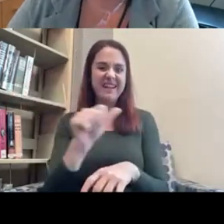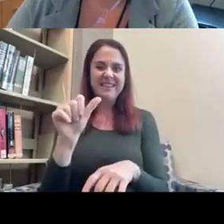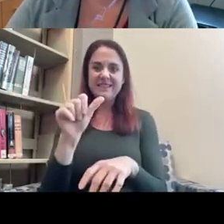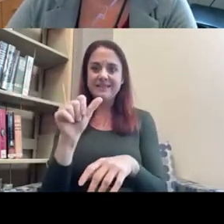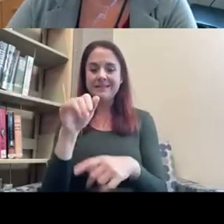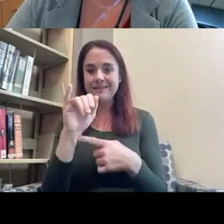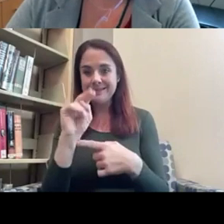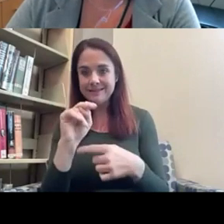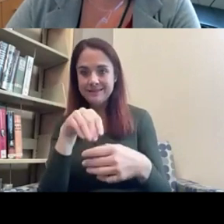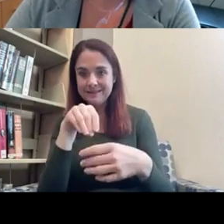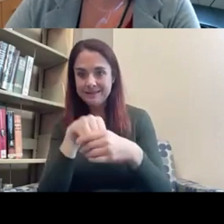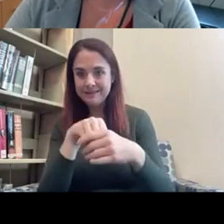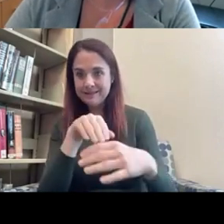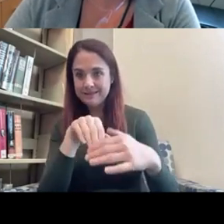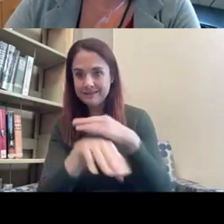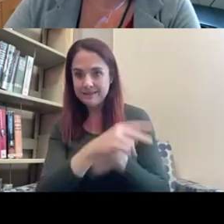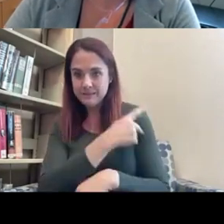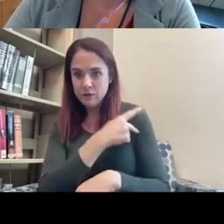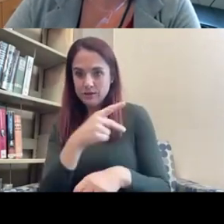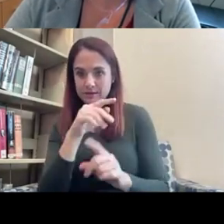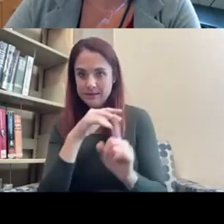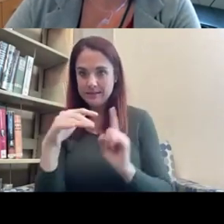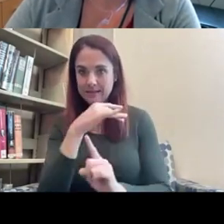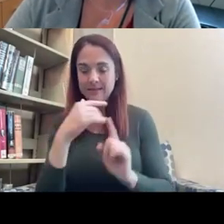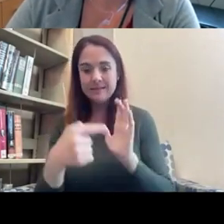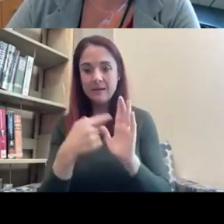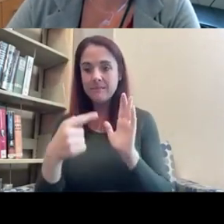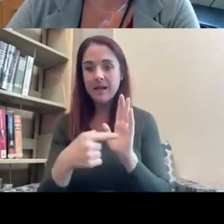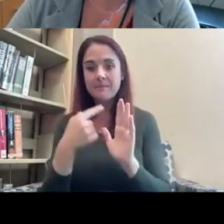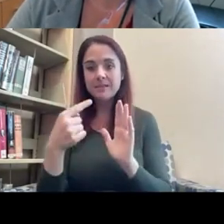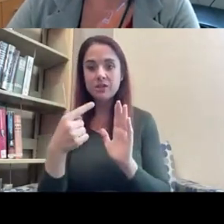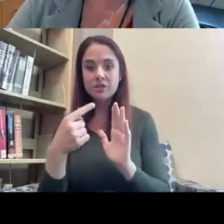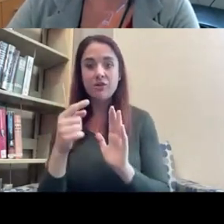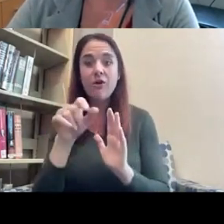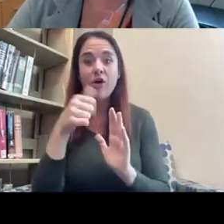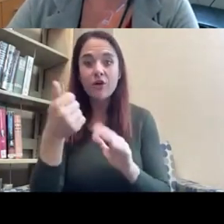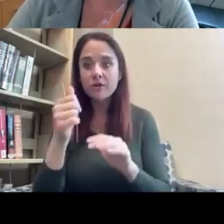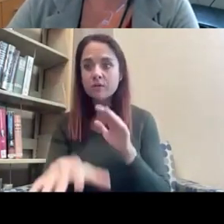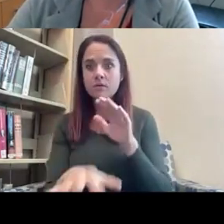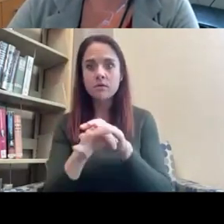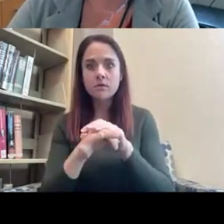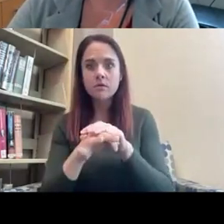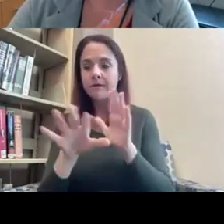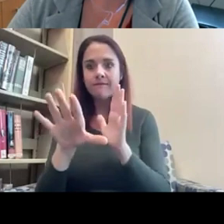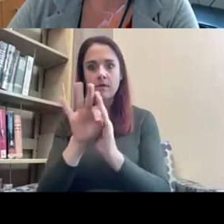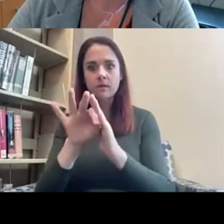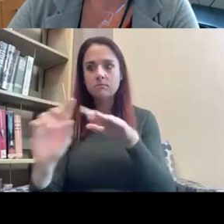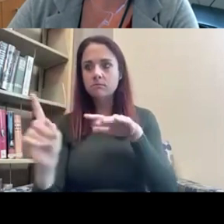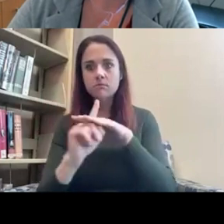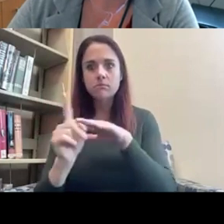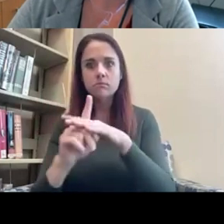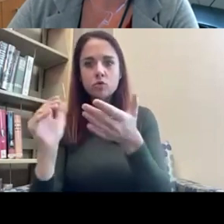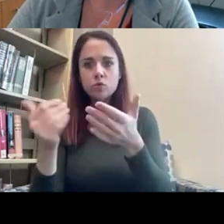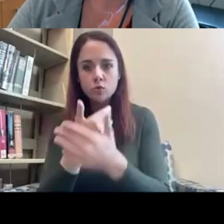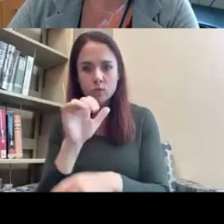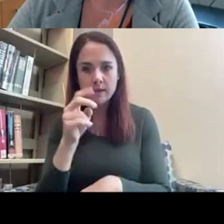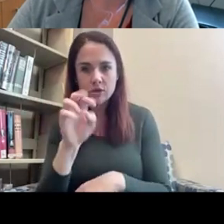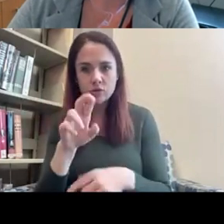setting, is sometimes we're finding incidental findings of new cancers. So a patient would come